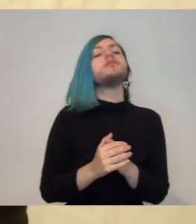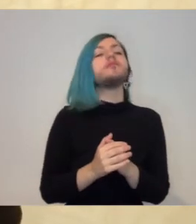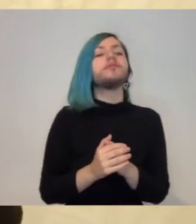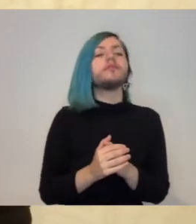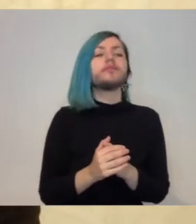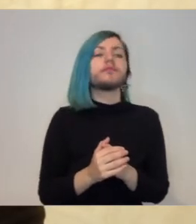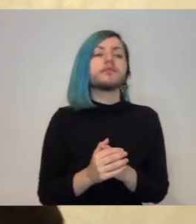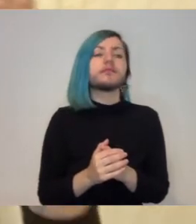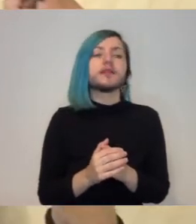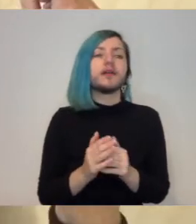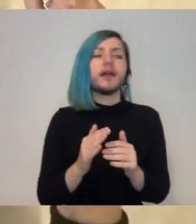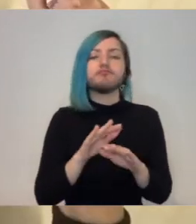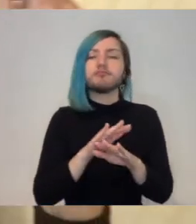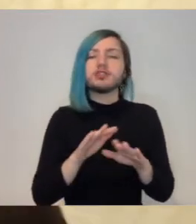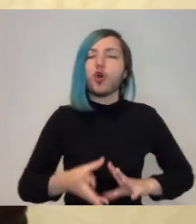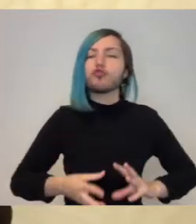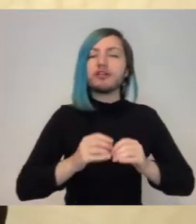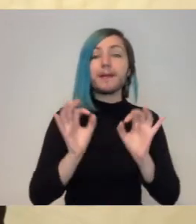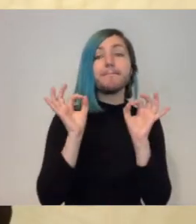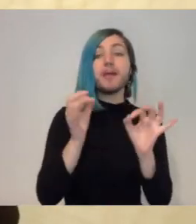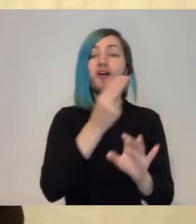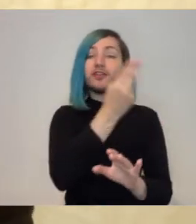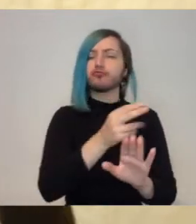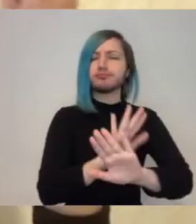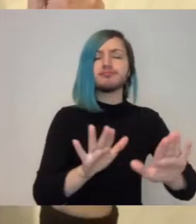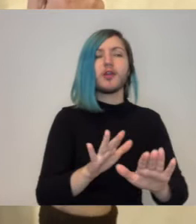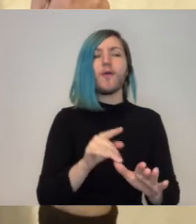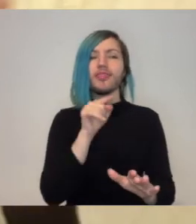it being a perfect drawing. It's about ideas.